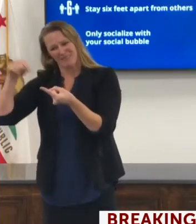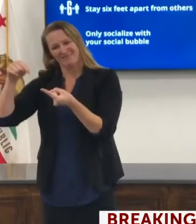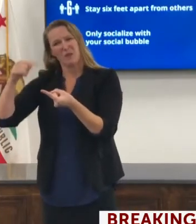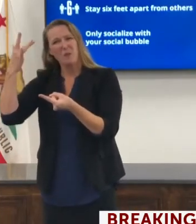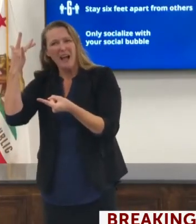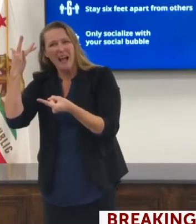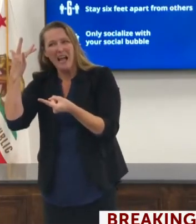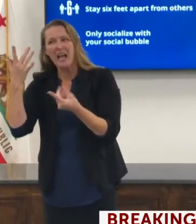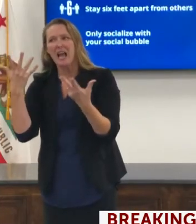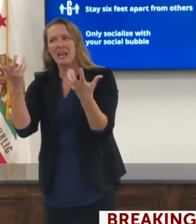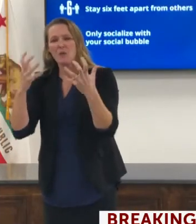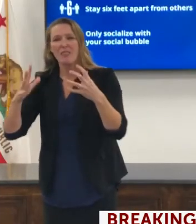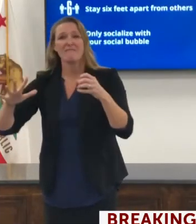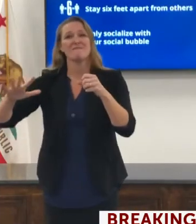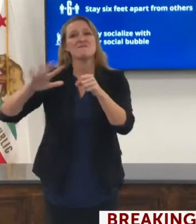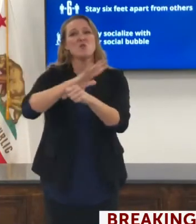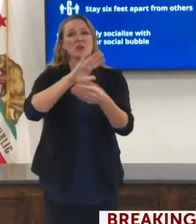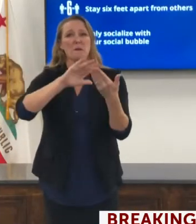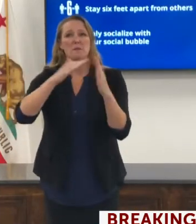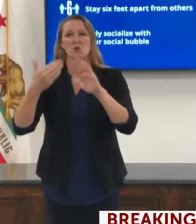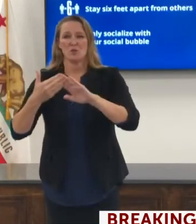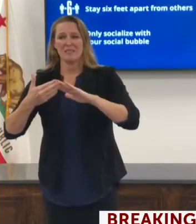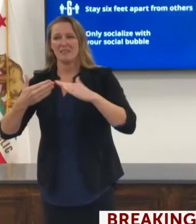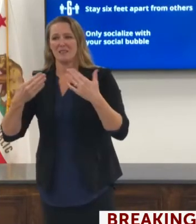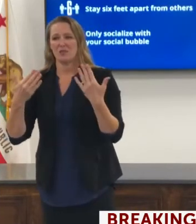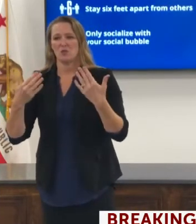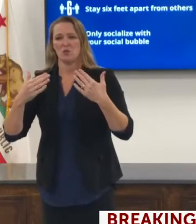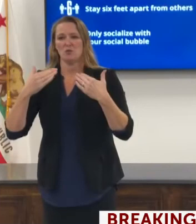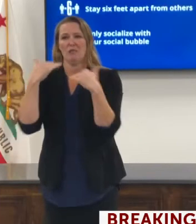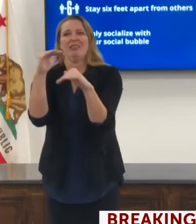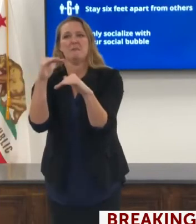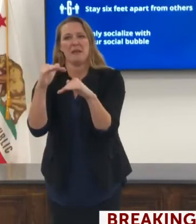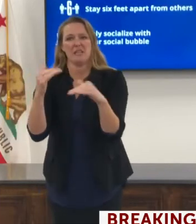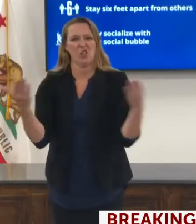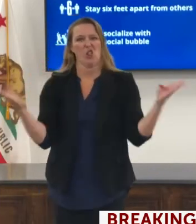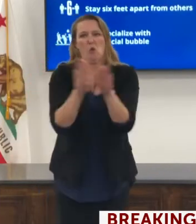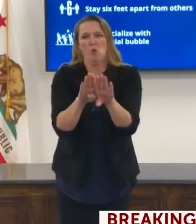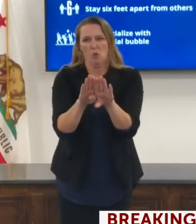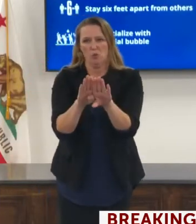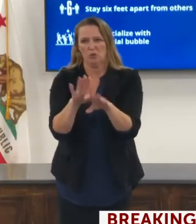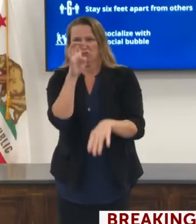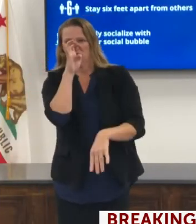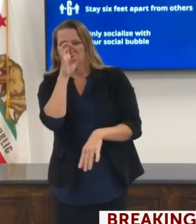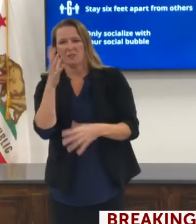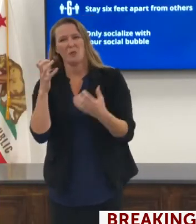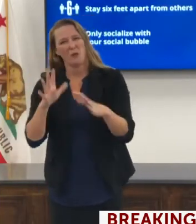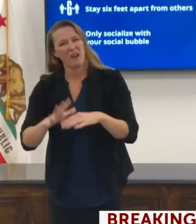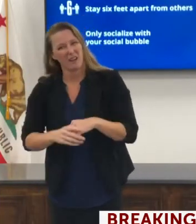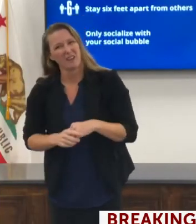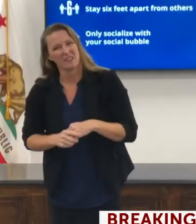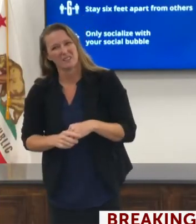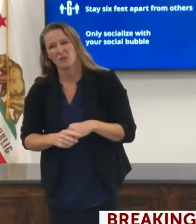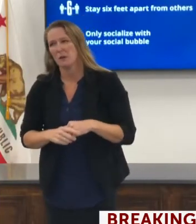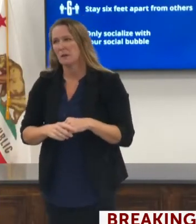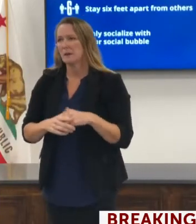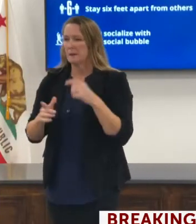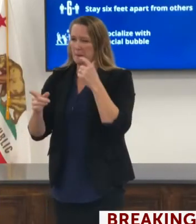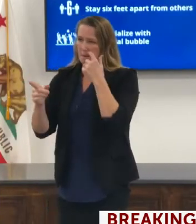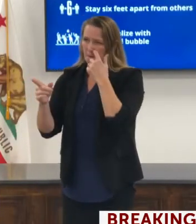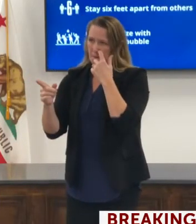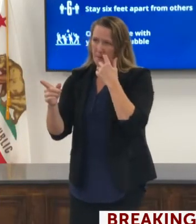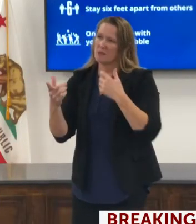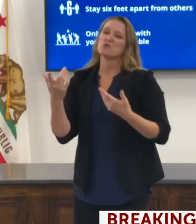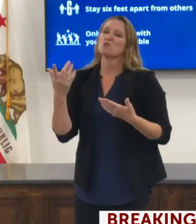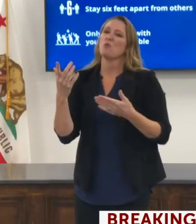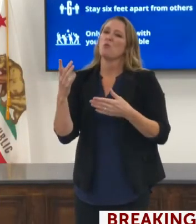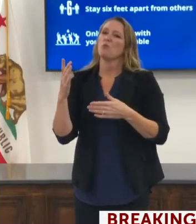community's, ability to move forward. And if so, everyone does their part, what sort of timeline do you foresee them getting into orange